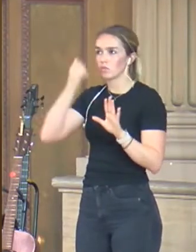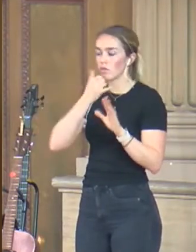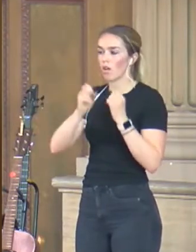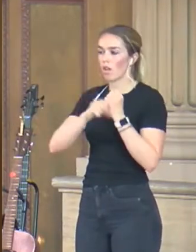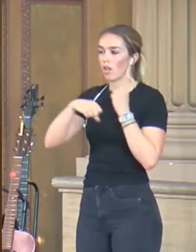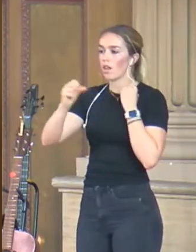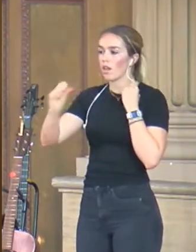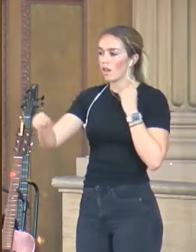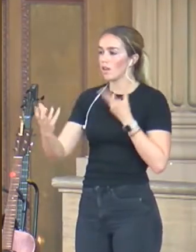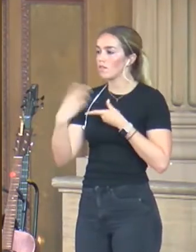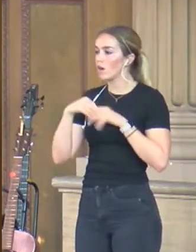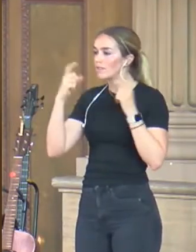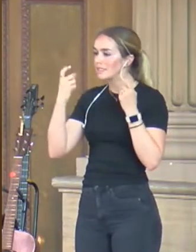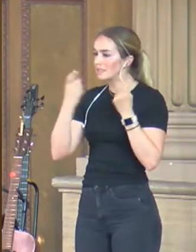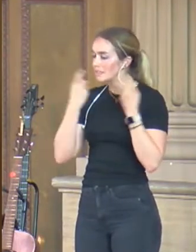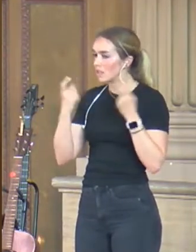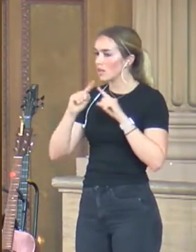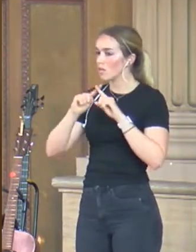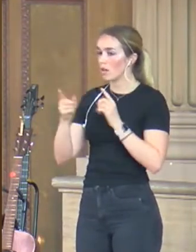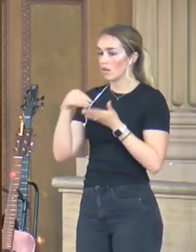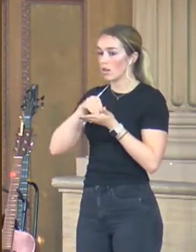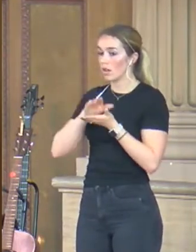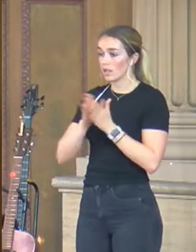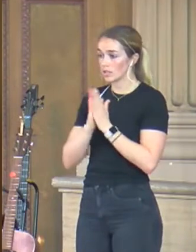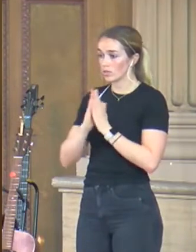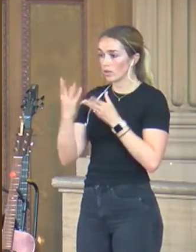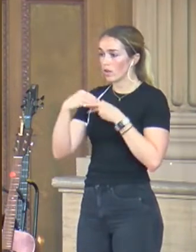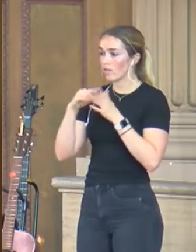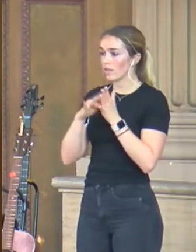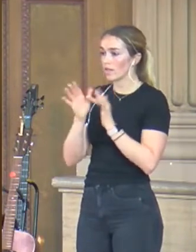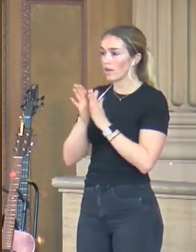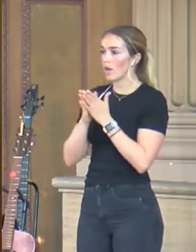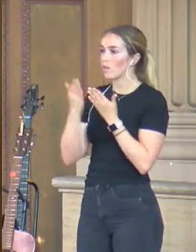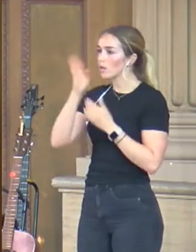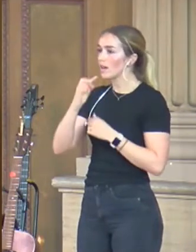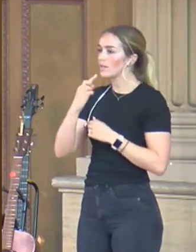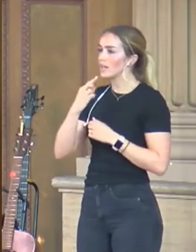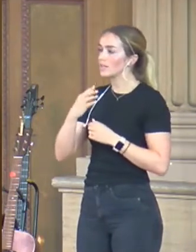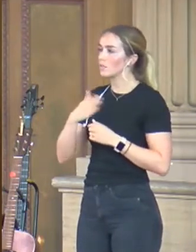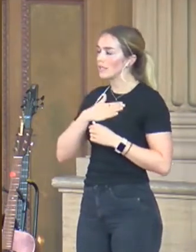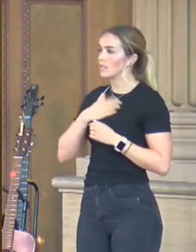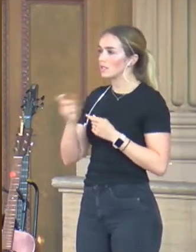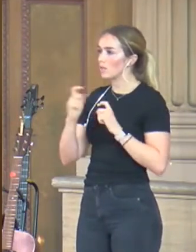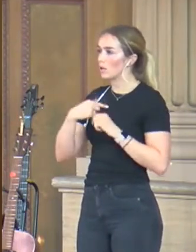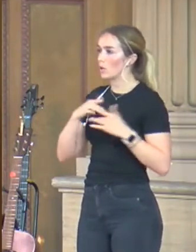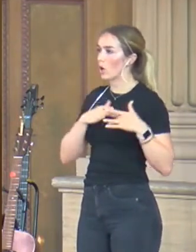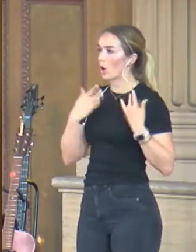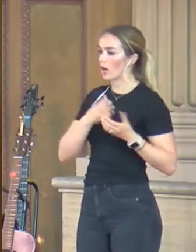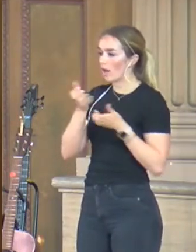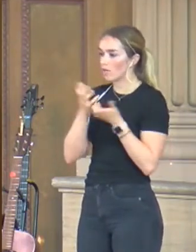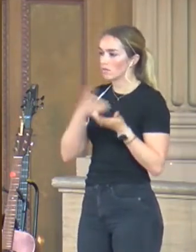may even contain sin. But by putting this prayer in the Bible, God's saying, Just cast your heart. Cast it all on me.